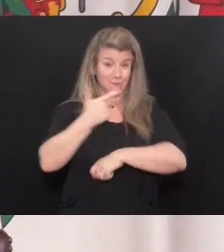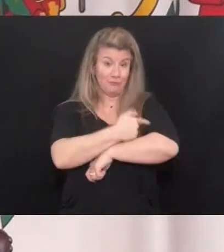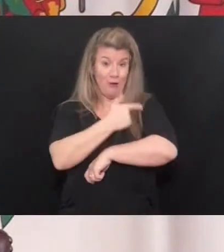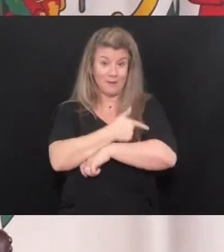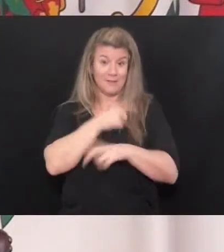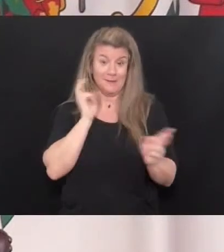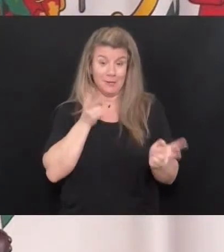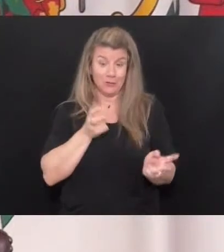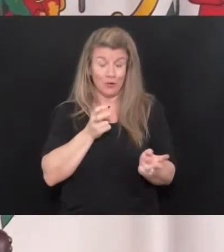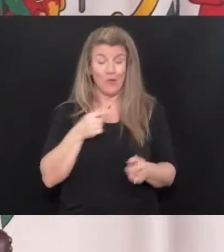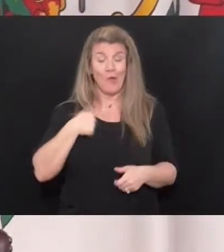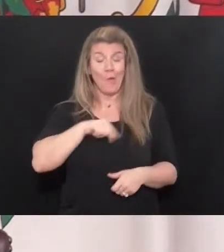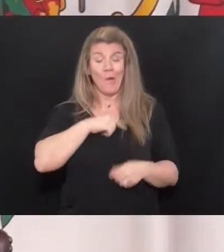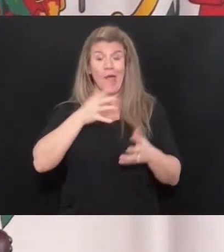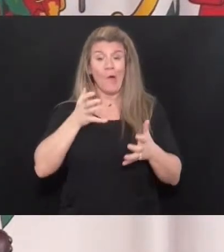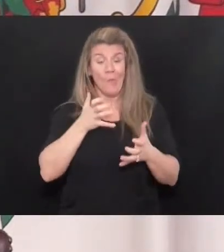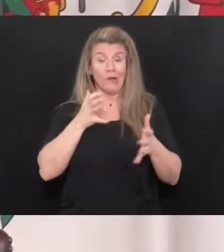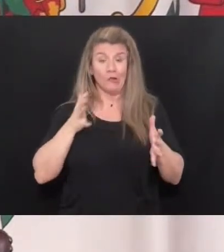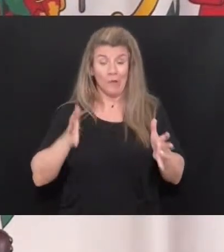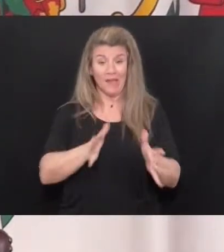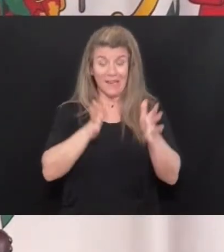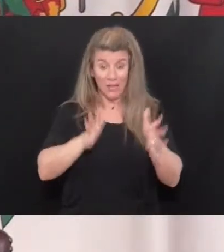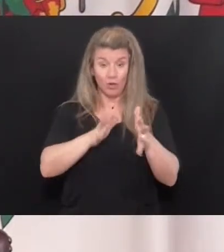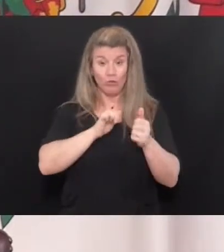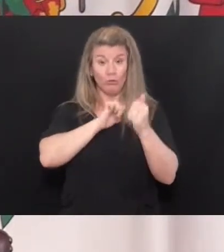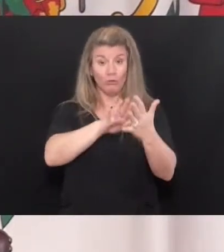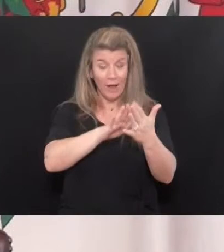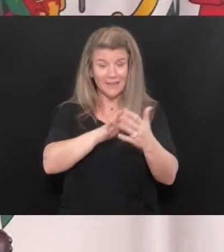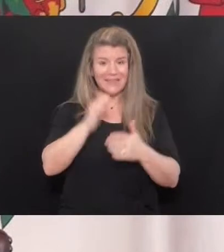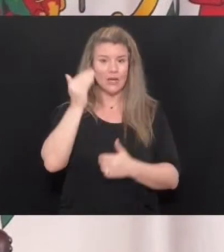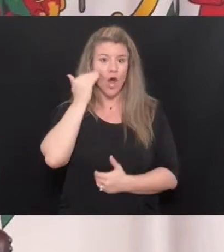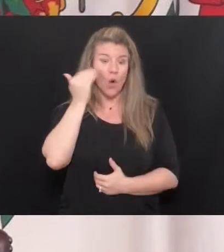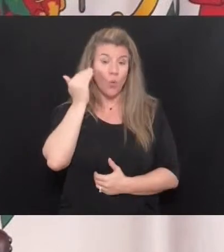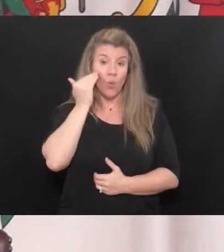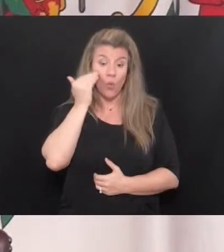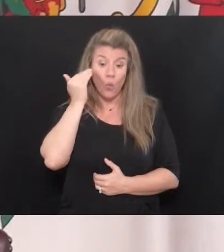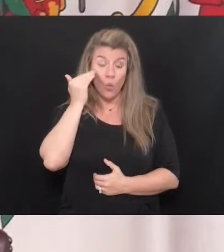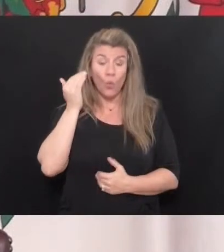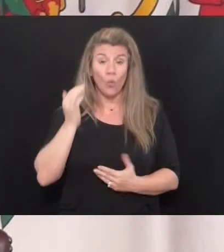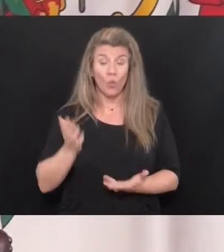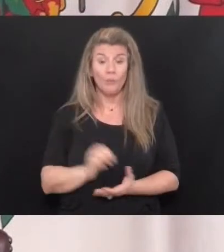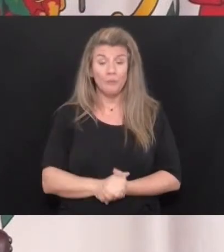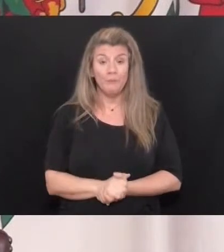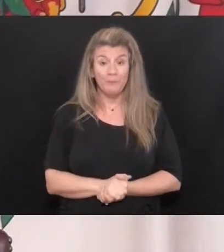We want to continue to address and continue to know. You know,